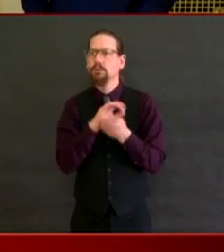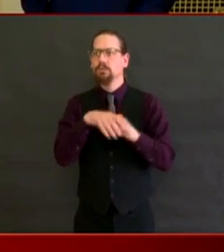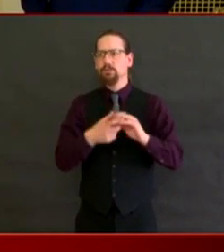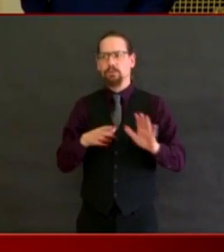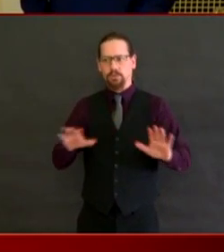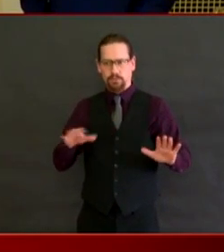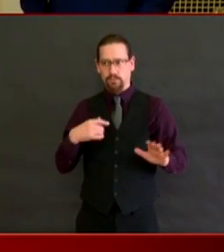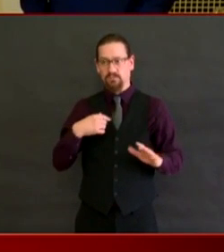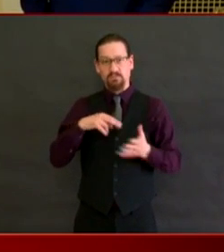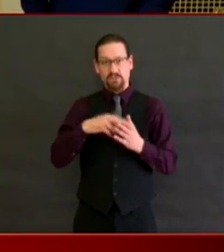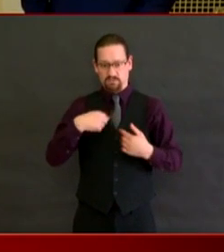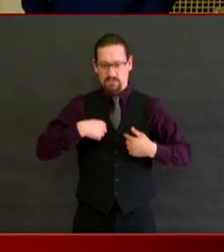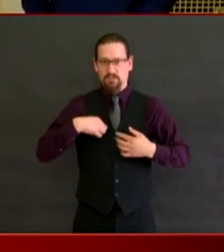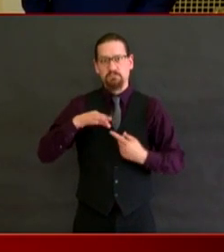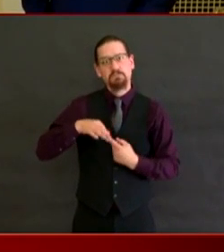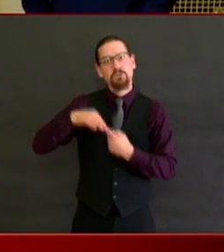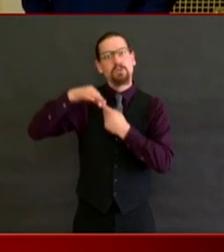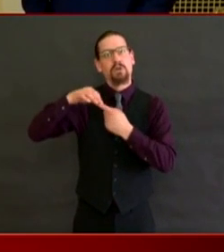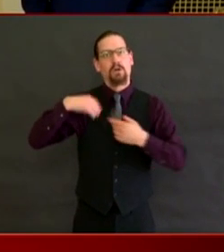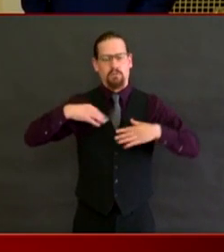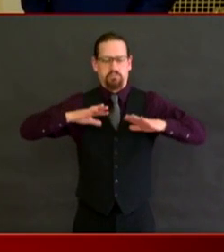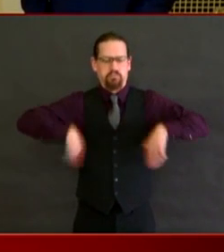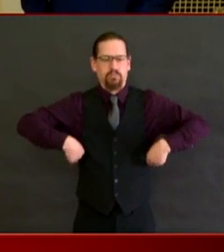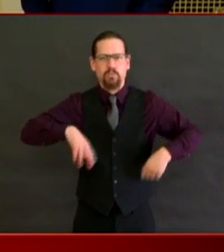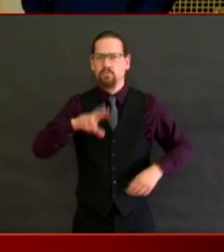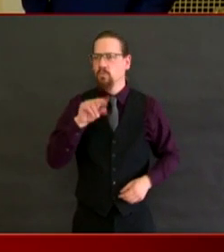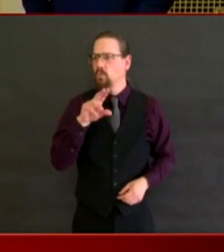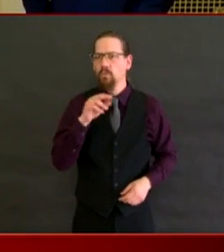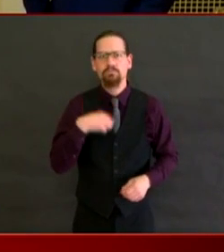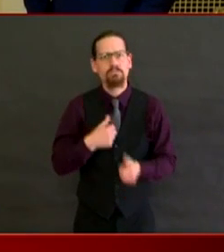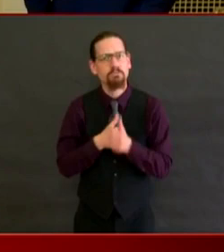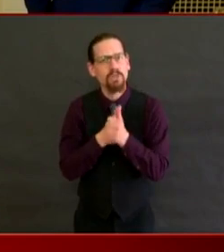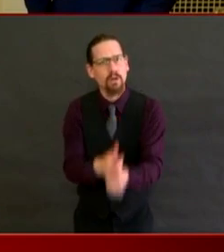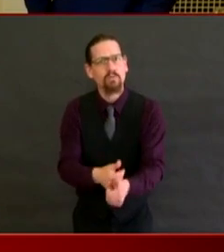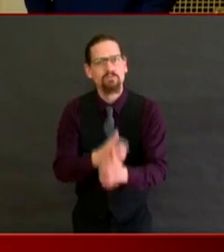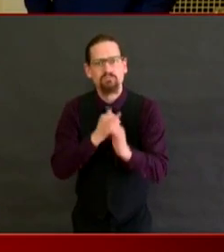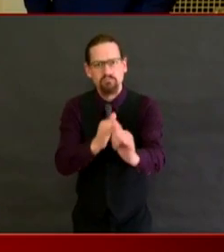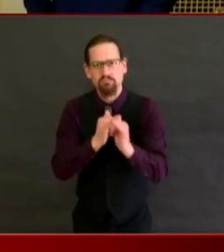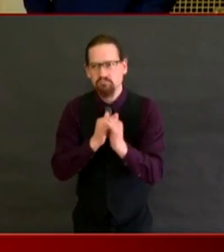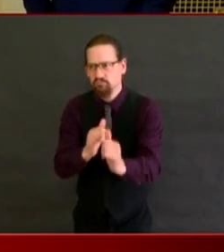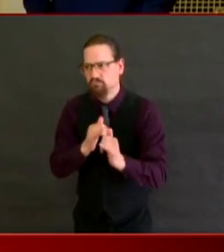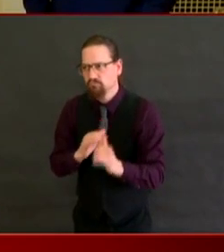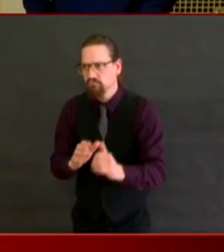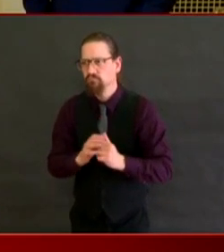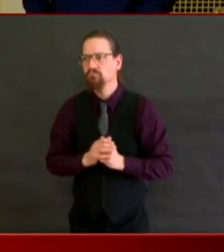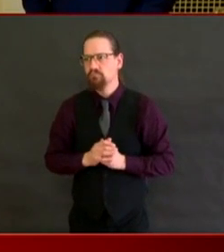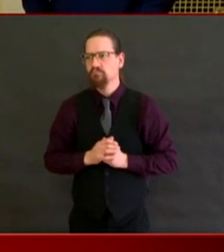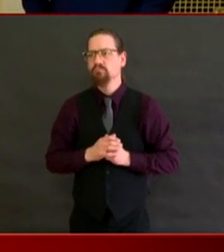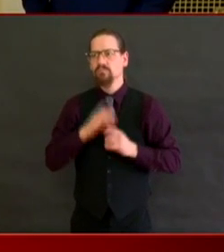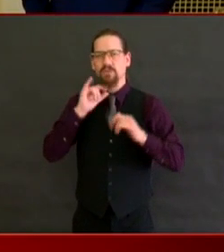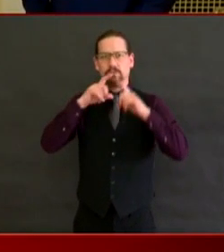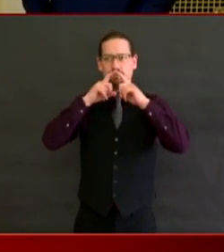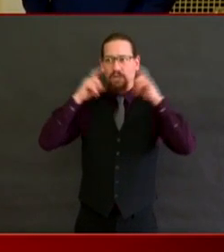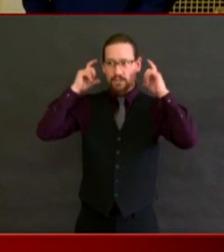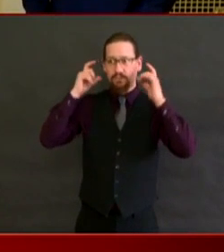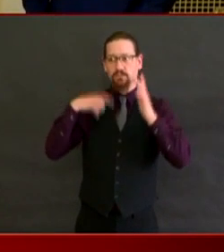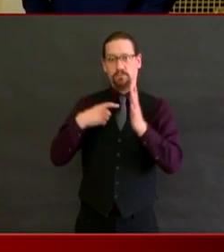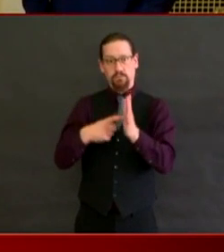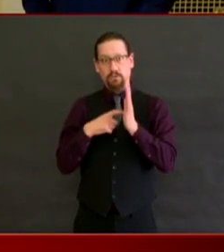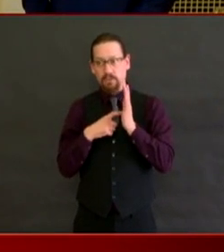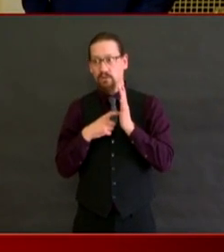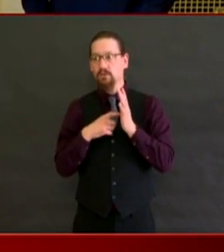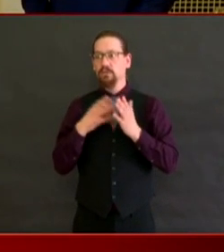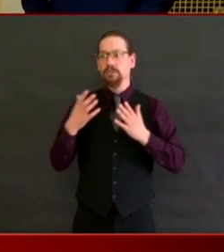coverings, we were reluctant, I'll be very honest, we were reluctant to give that guidance for a while,